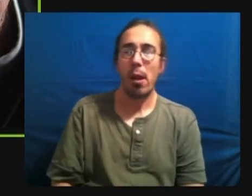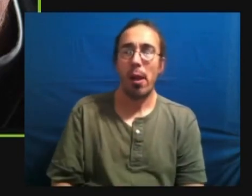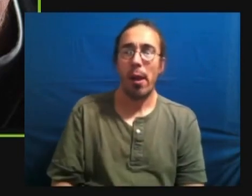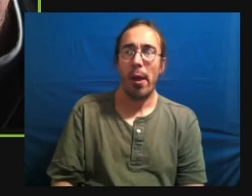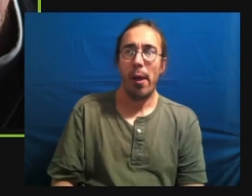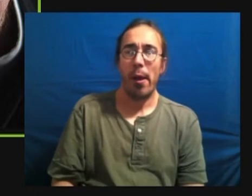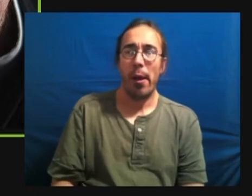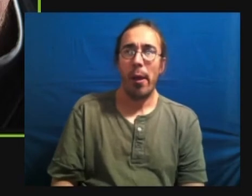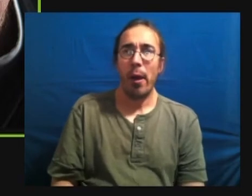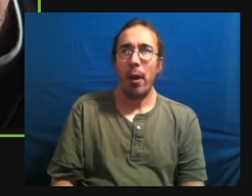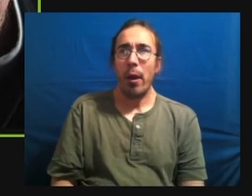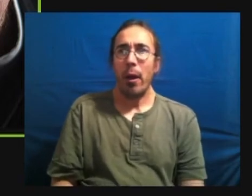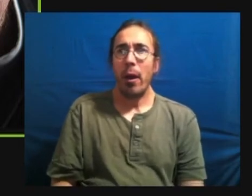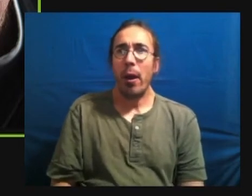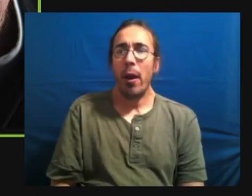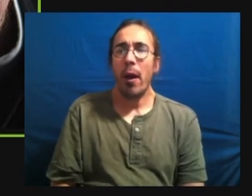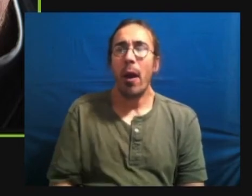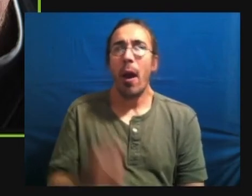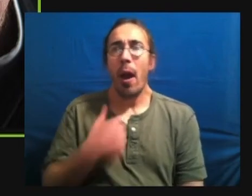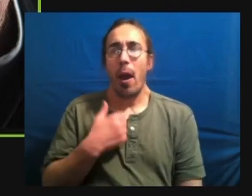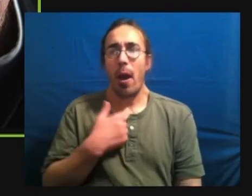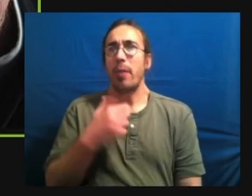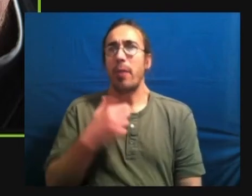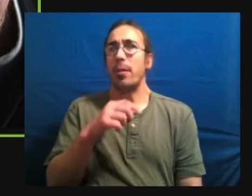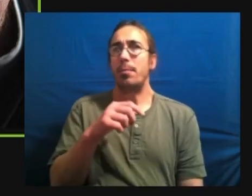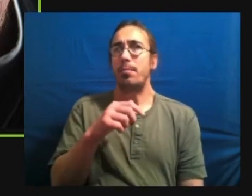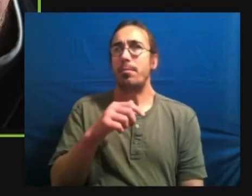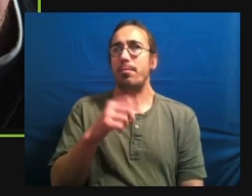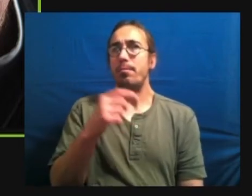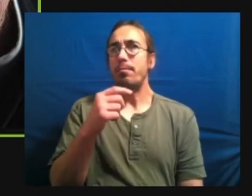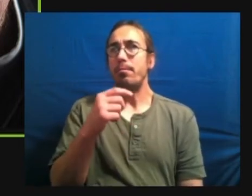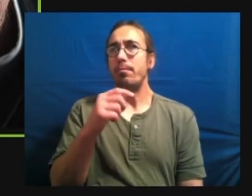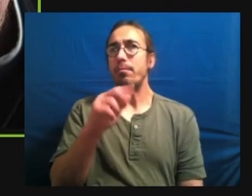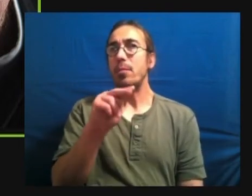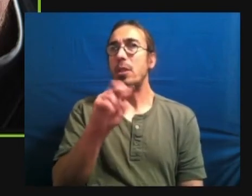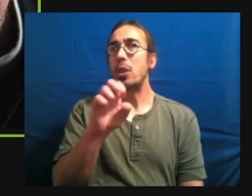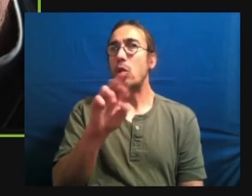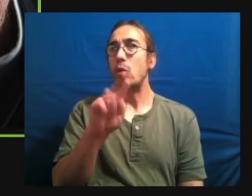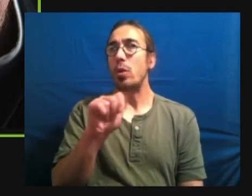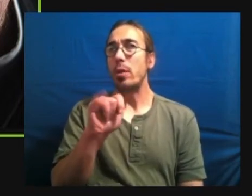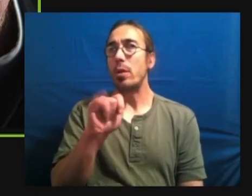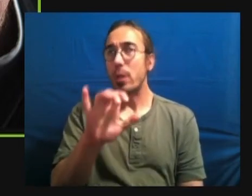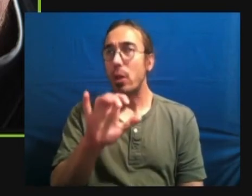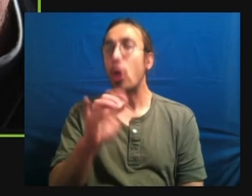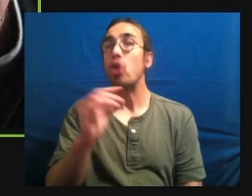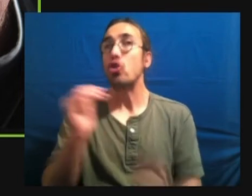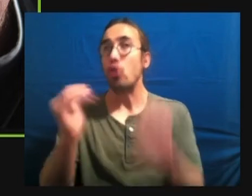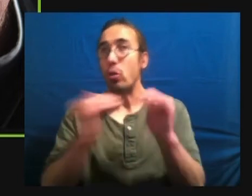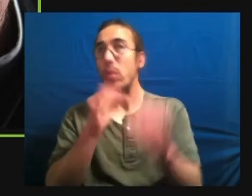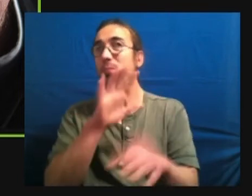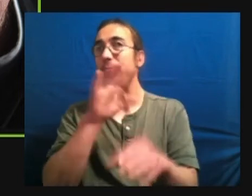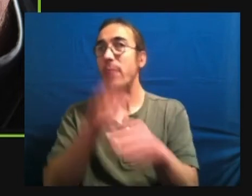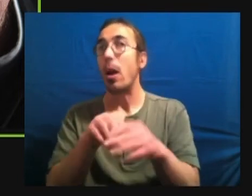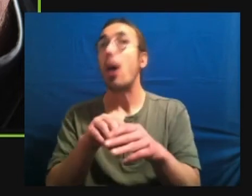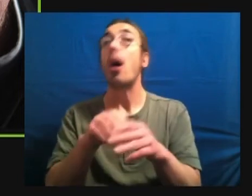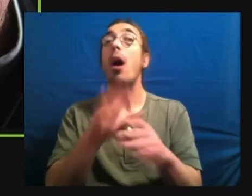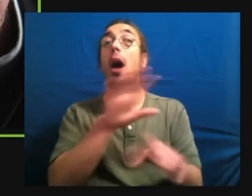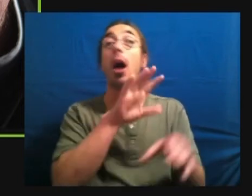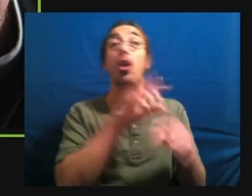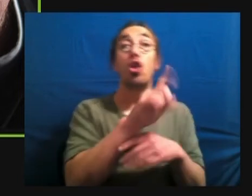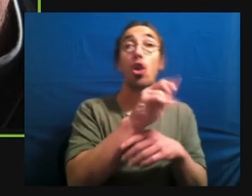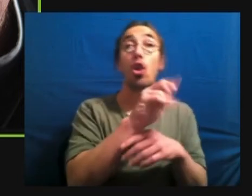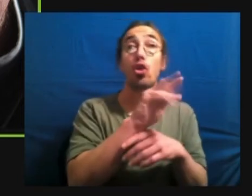As an autistic adult, I often find it difficult to go to this collaborative level. I engage in logical empathy all the time, but it often